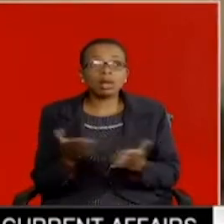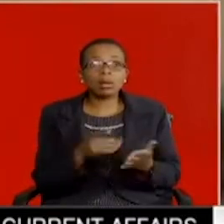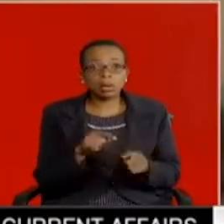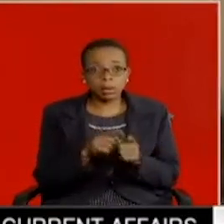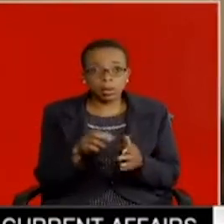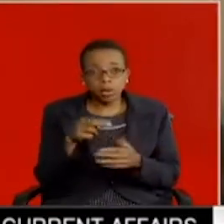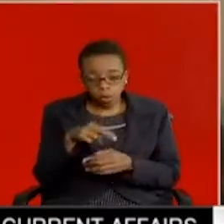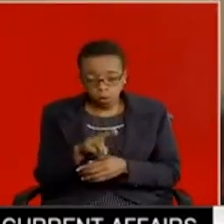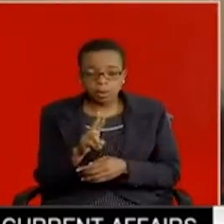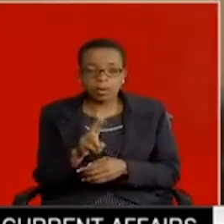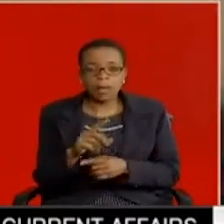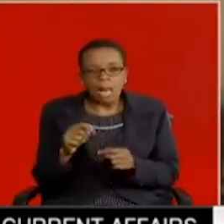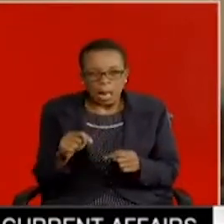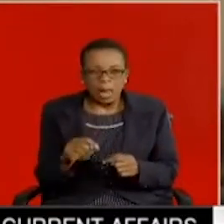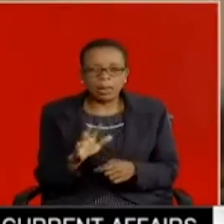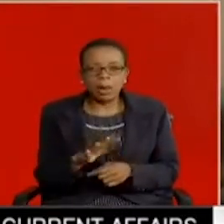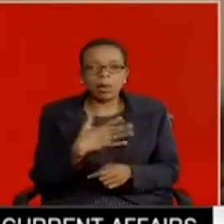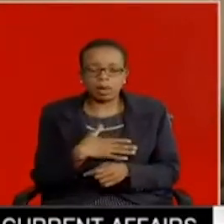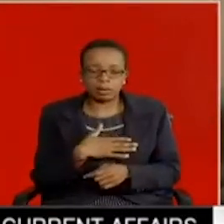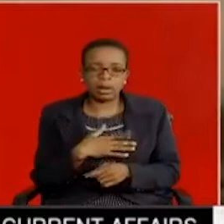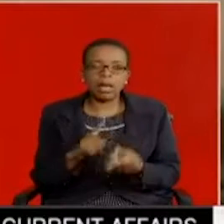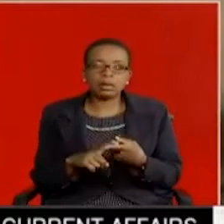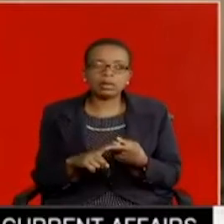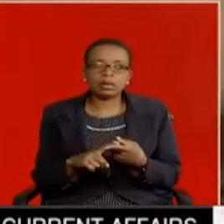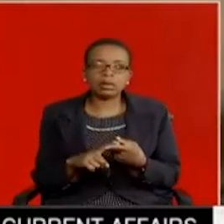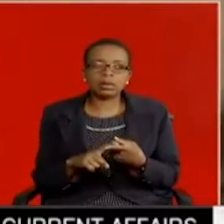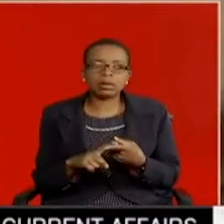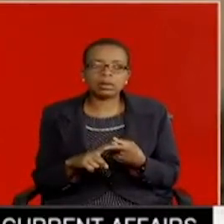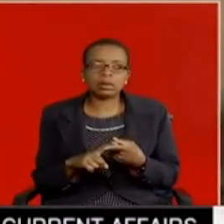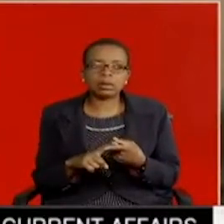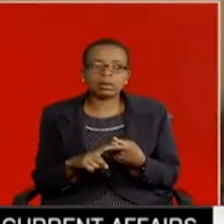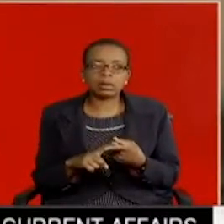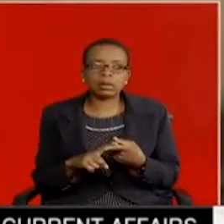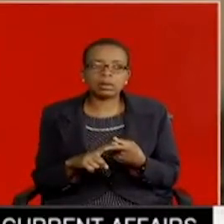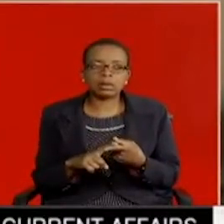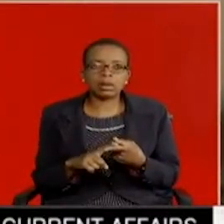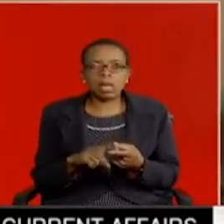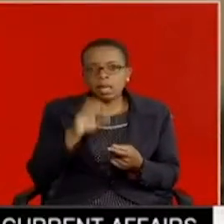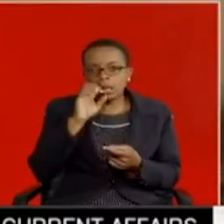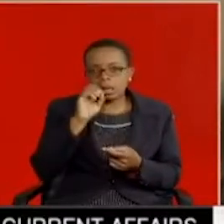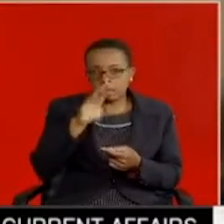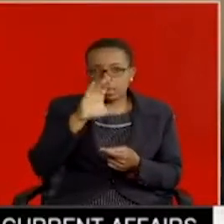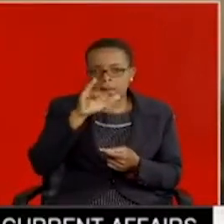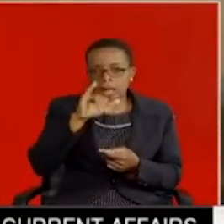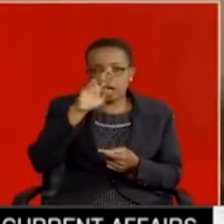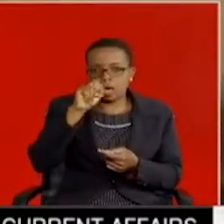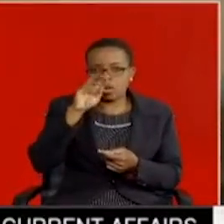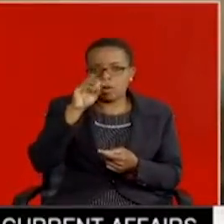use for the emergency use. And we have done not only Sinopharm, but we have